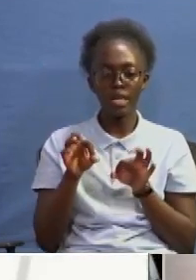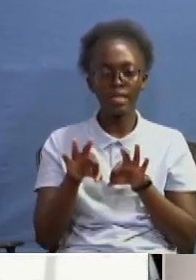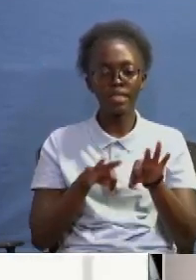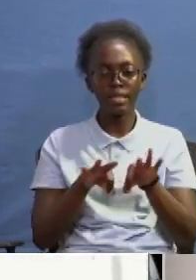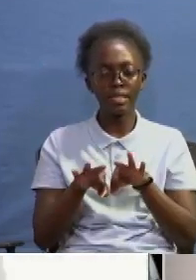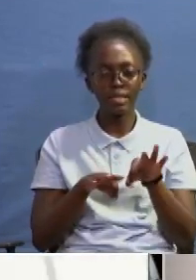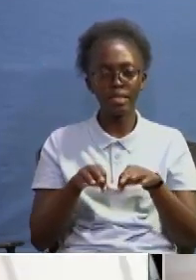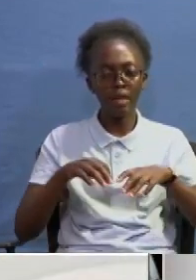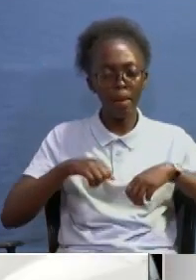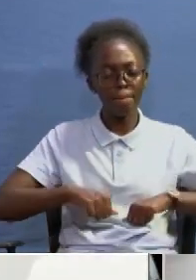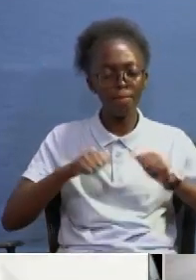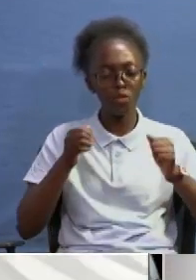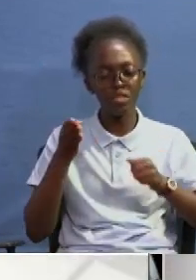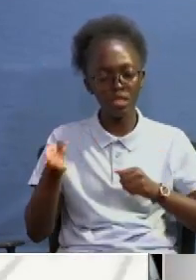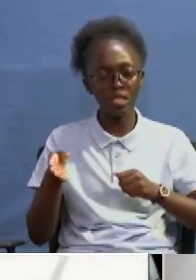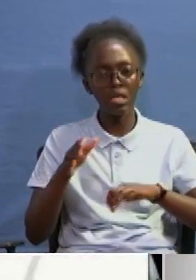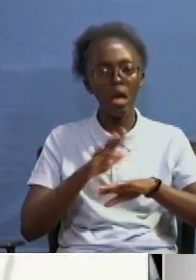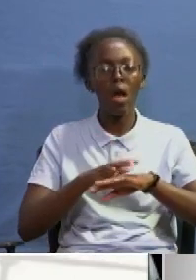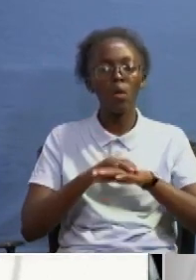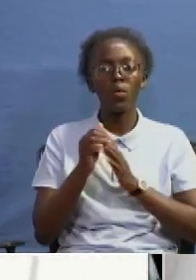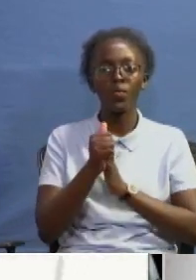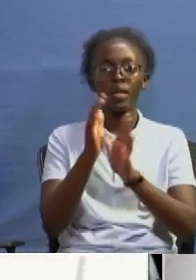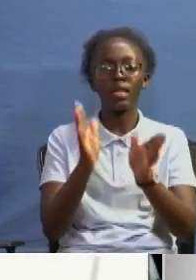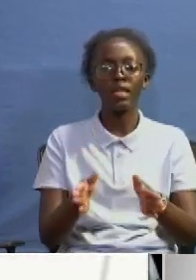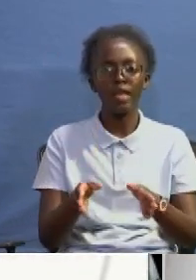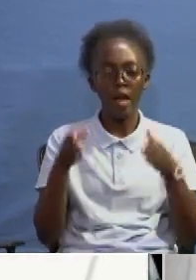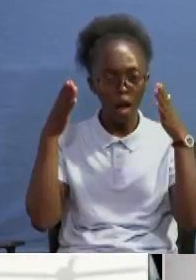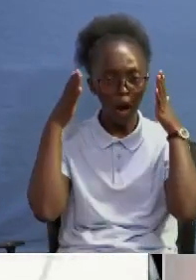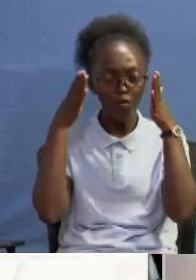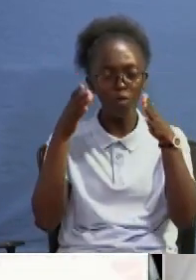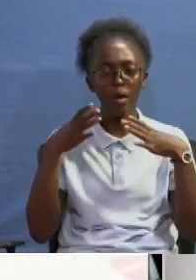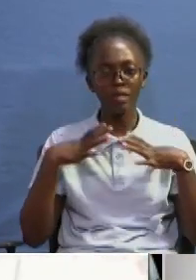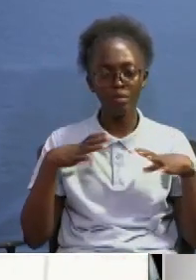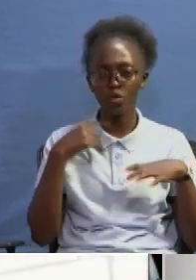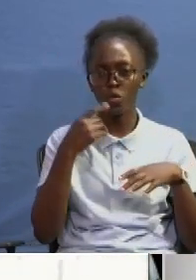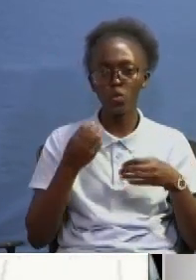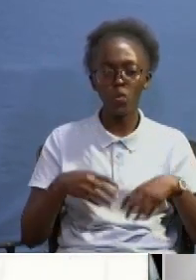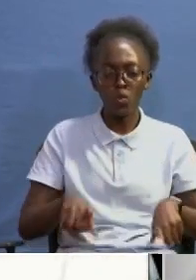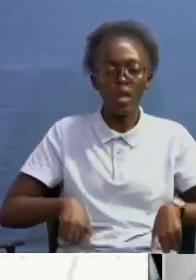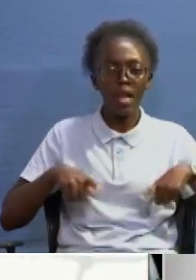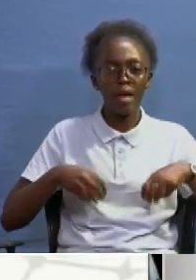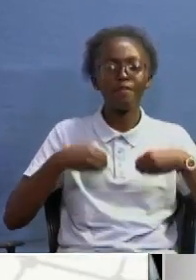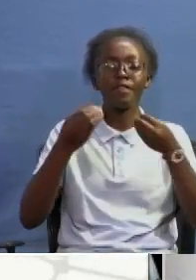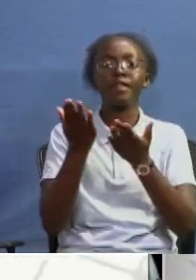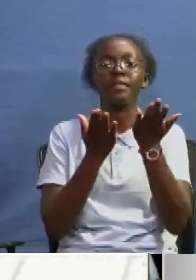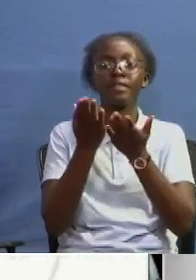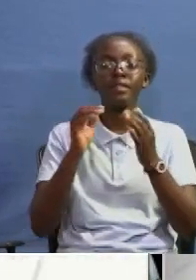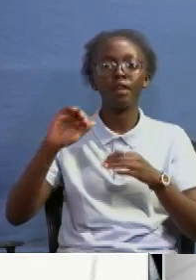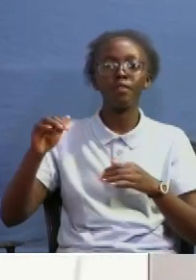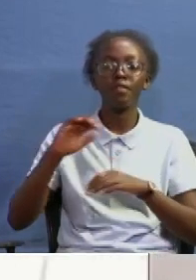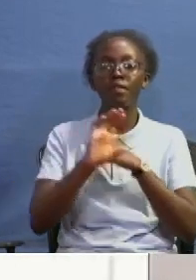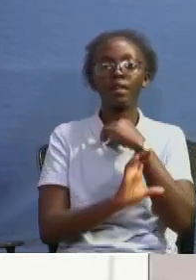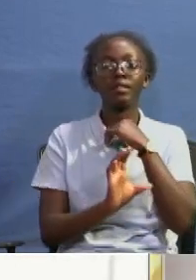him as an accomplished military leader, a devoted patriot who dedicated his life to serving and protecting our beloved